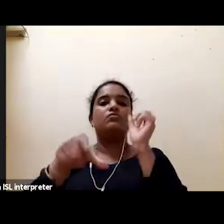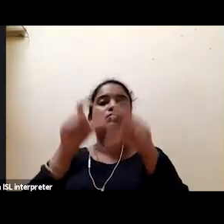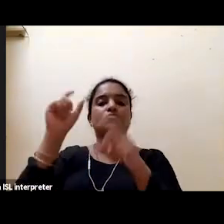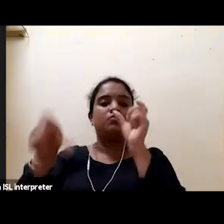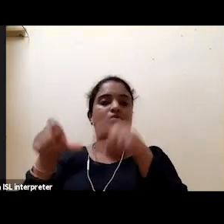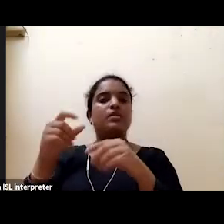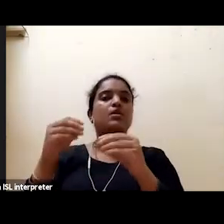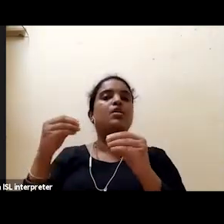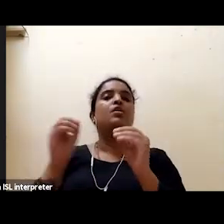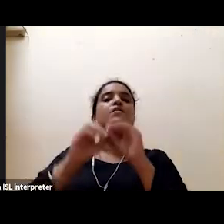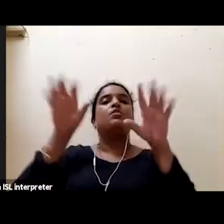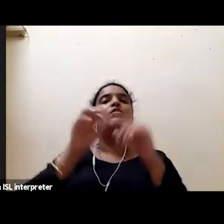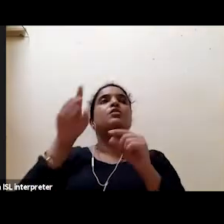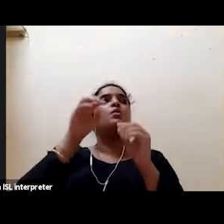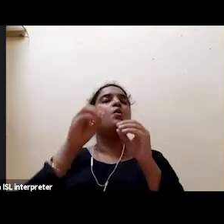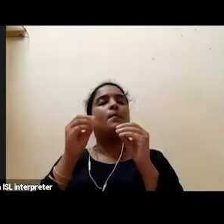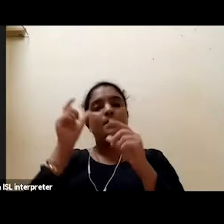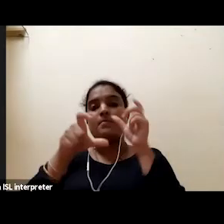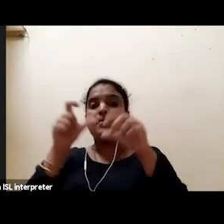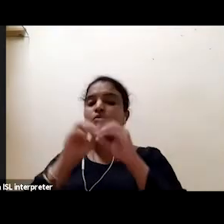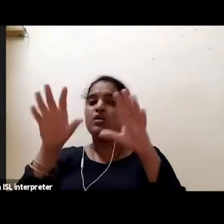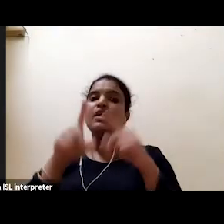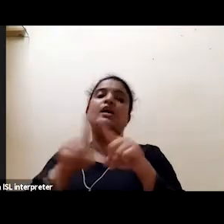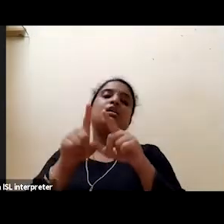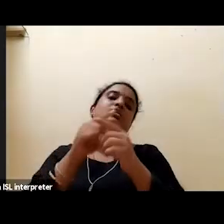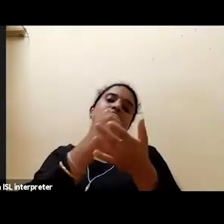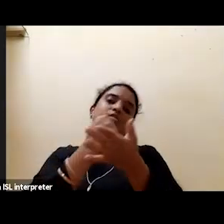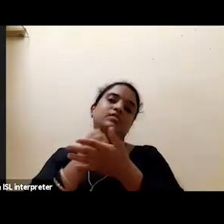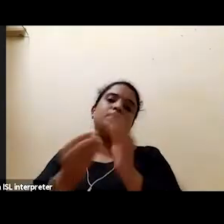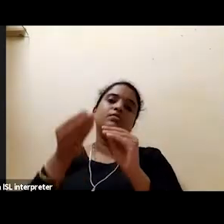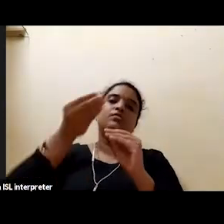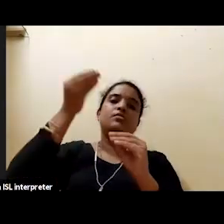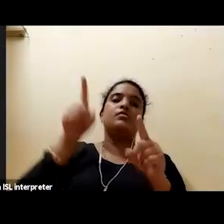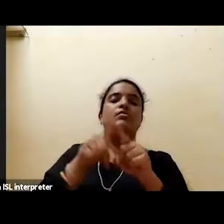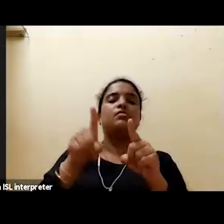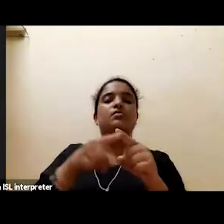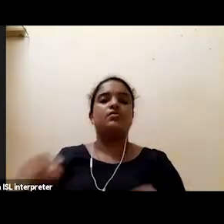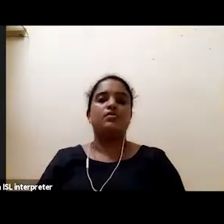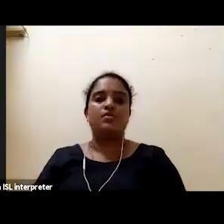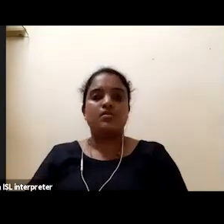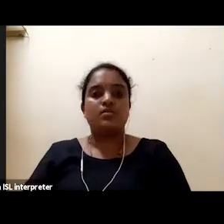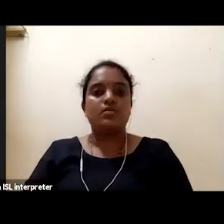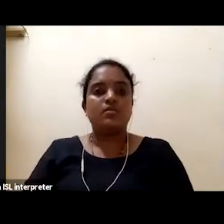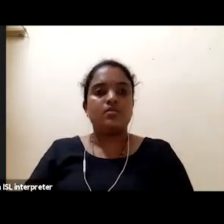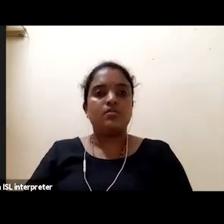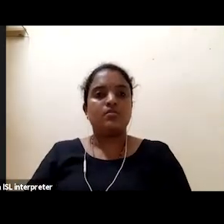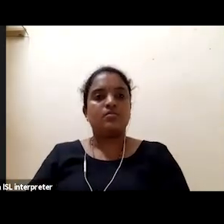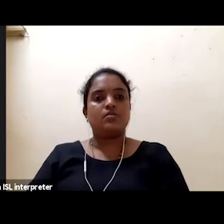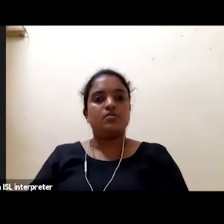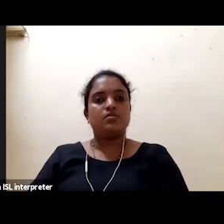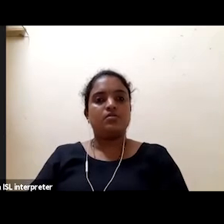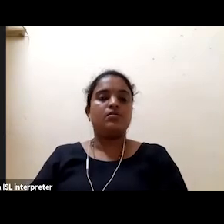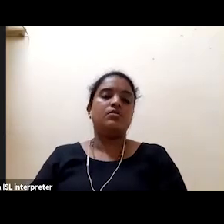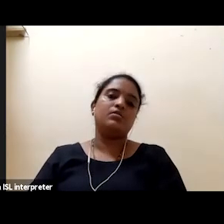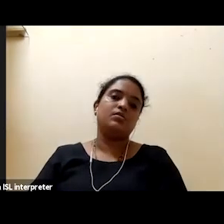more of your post to the same person. So it just helps you grow better on that platform. So these are the